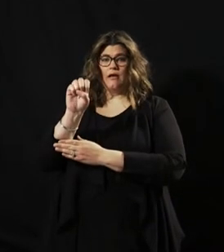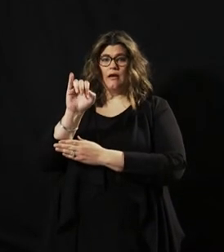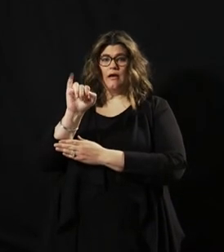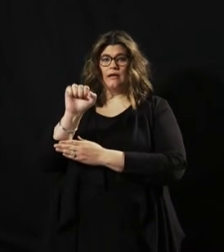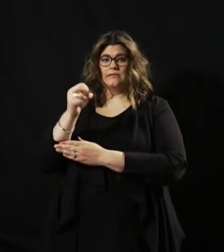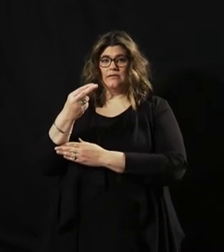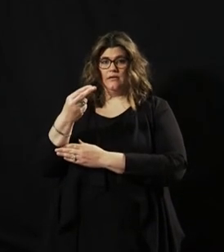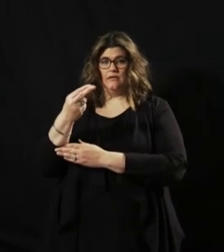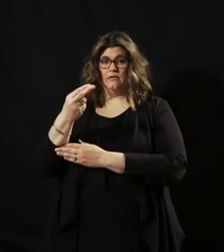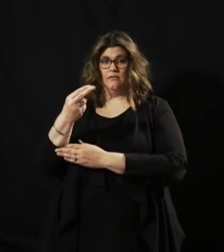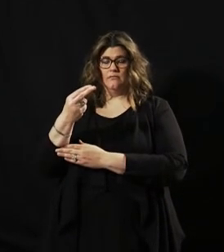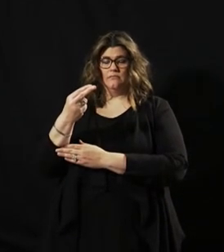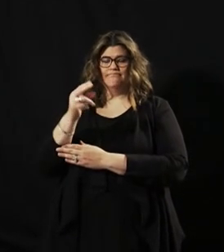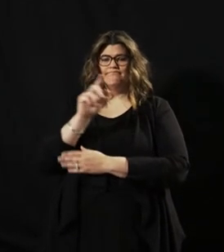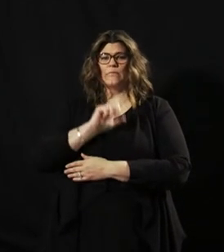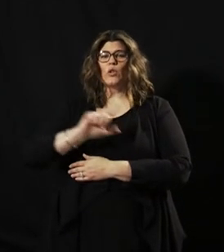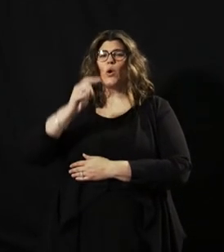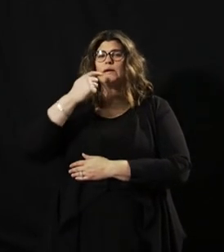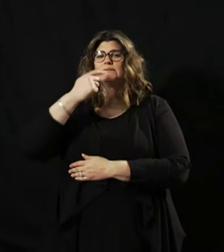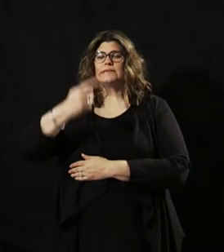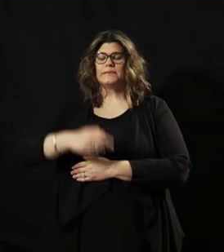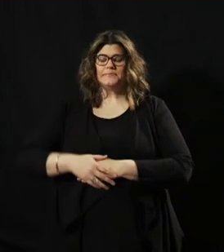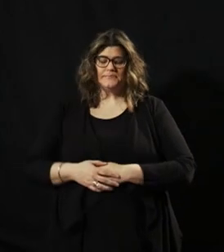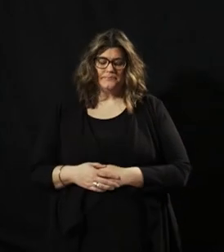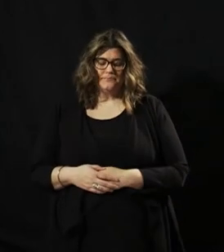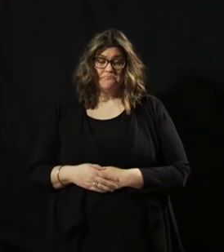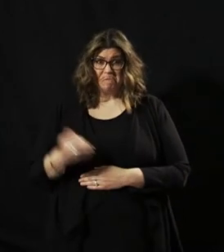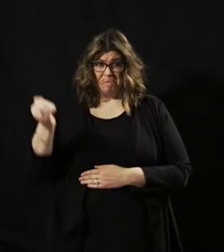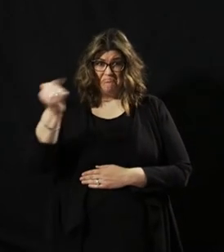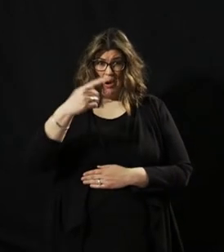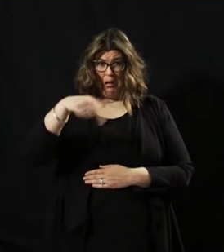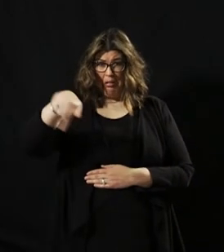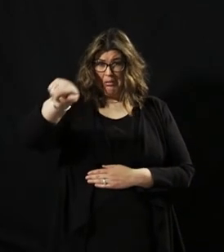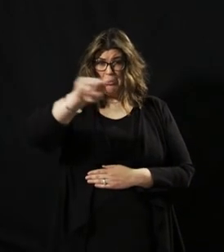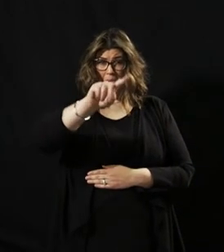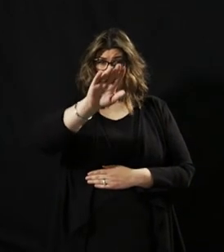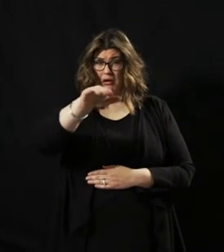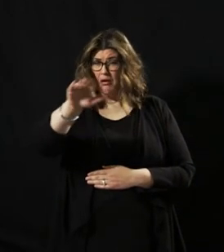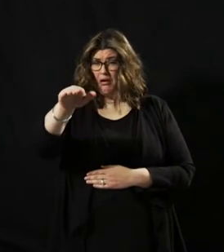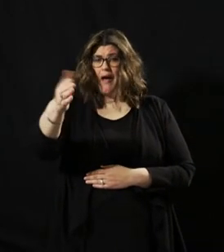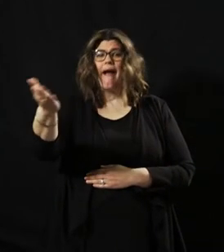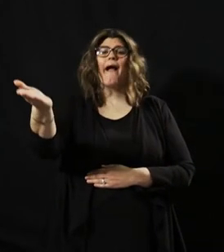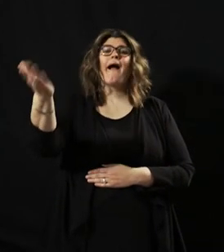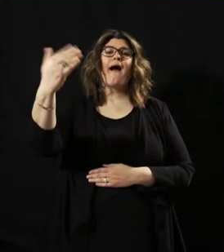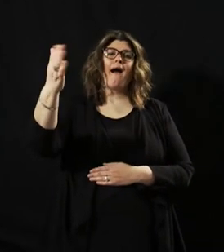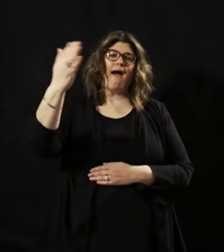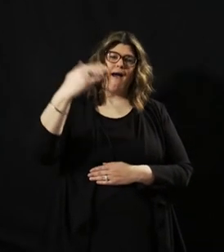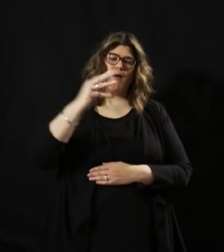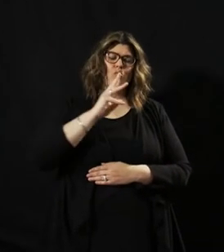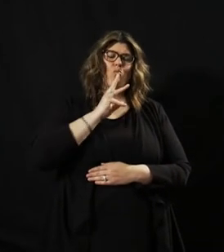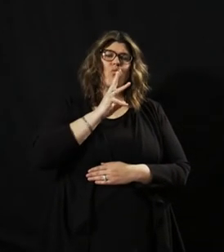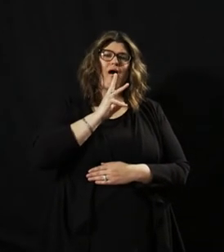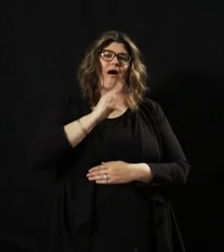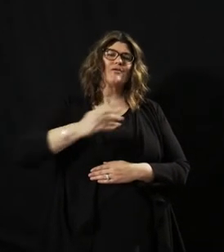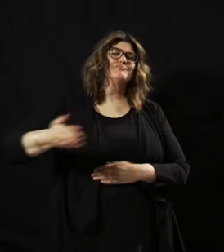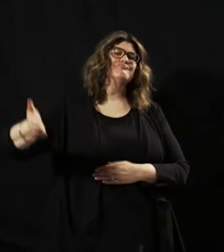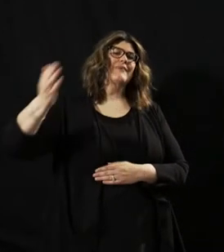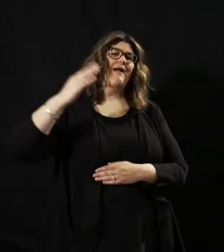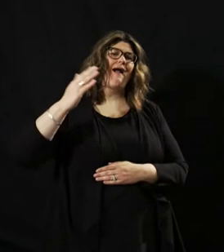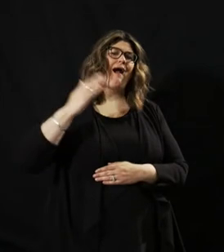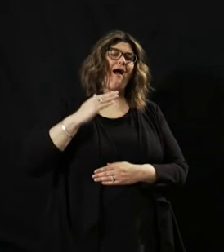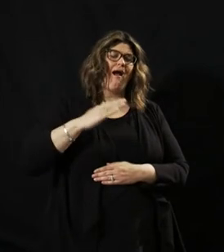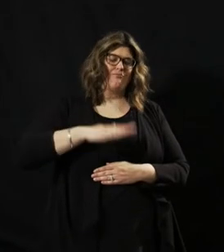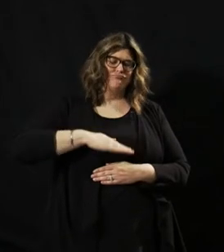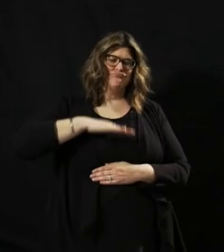Thus says the Lord, all you who are thirsty, come to the water. You who have no money,